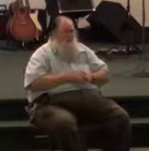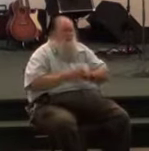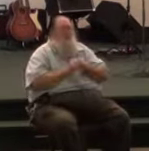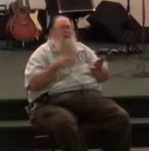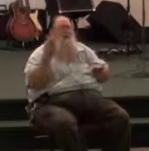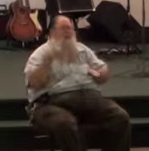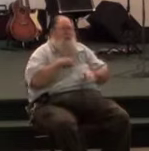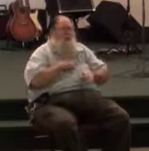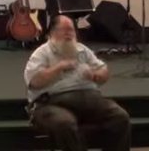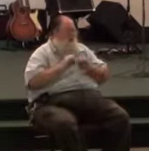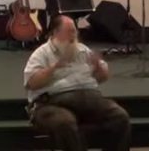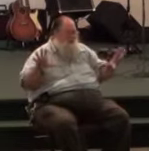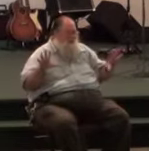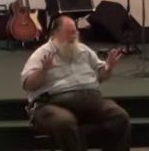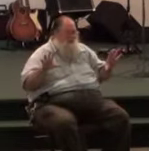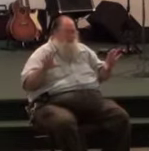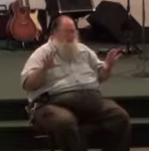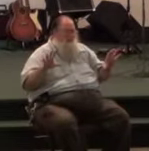Without you, we were nothing.